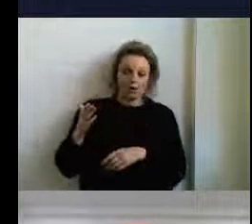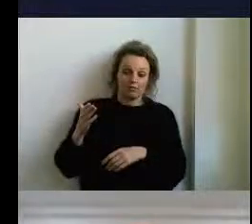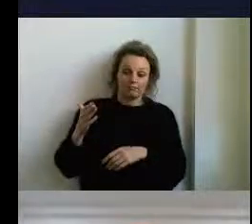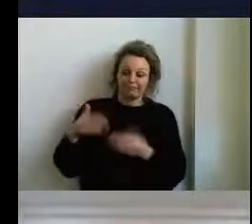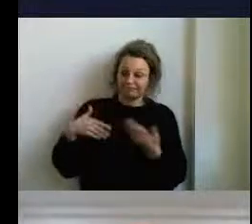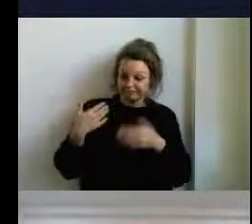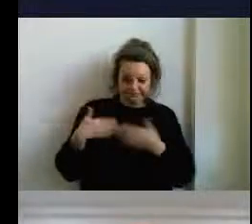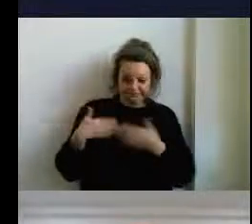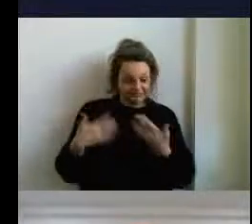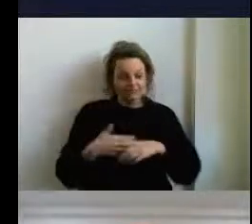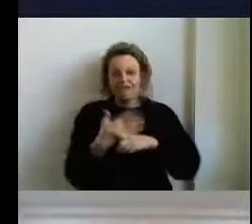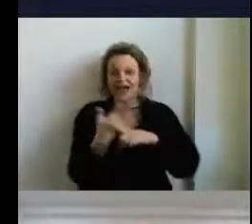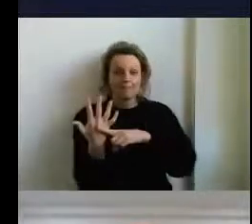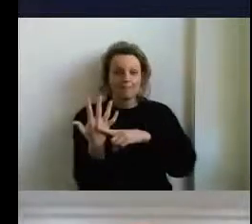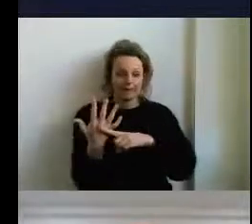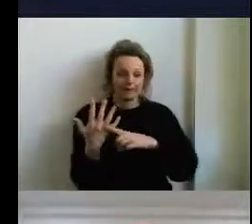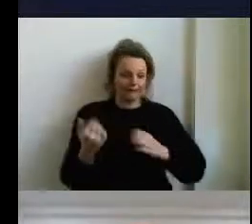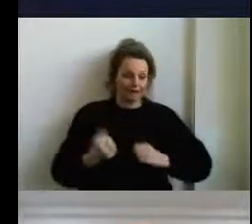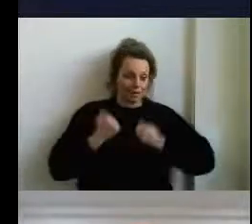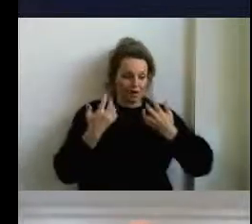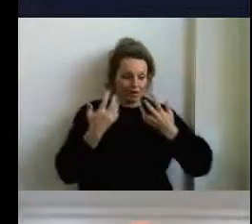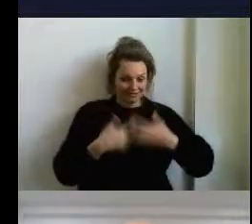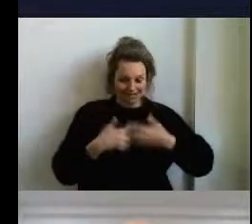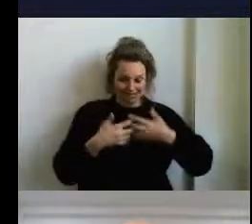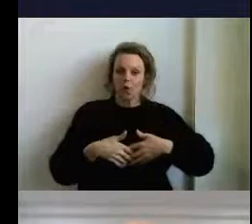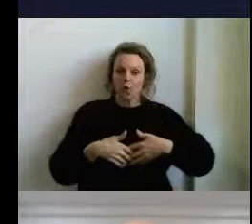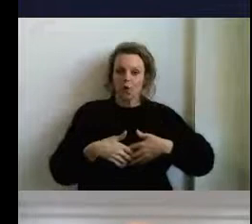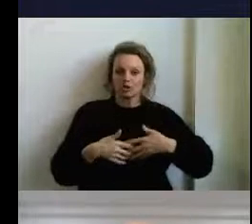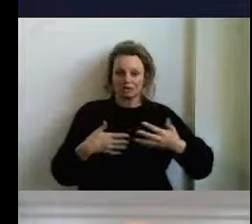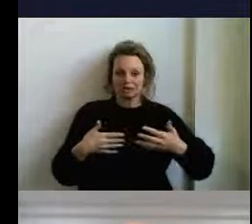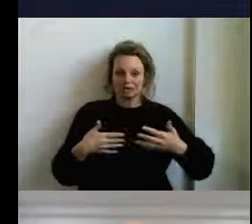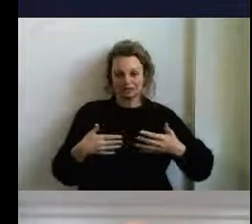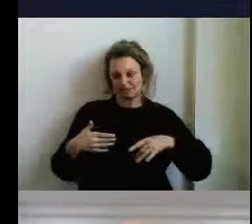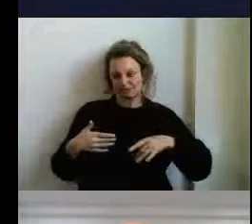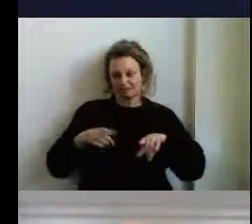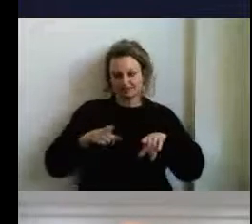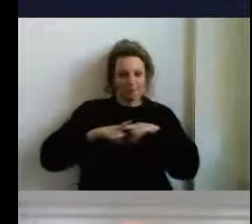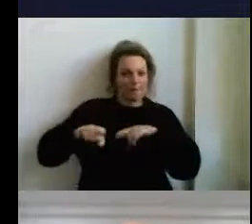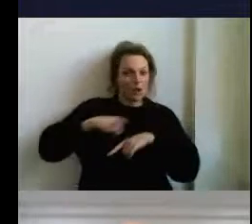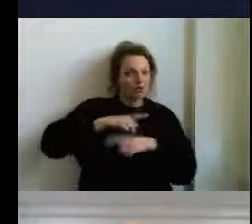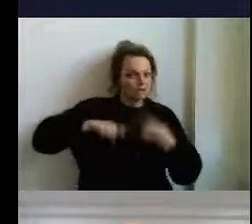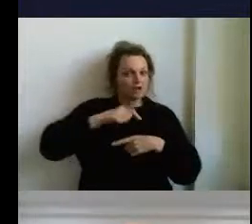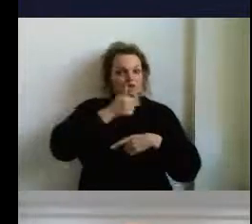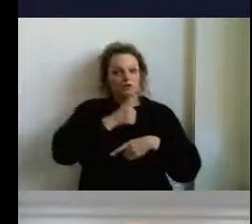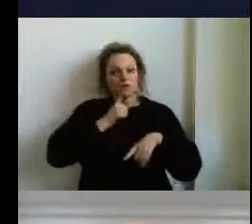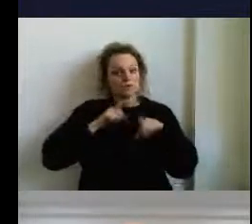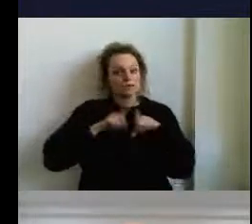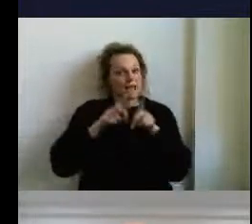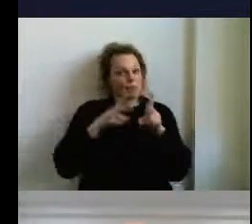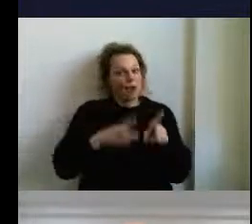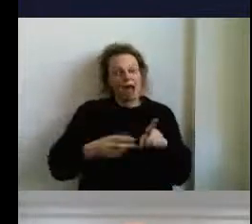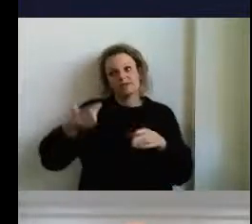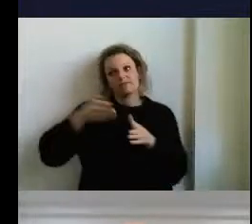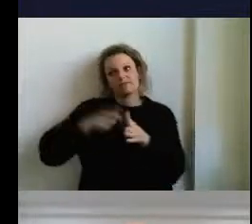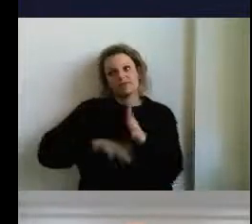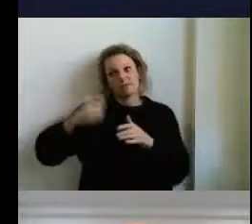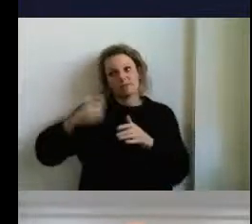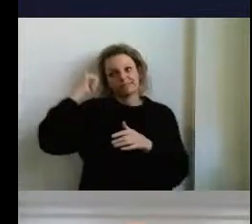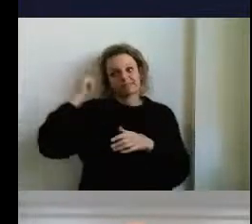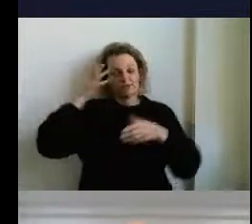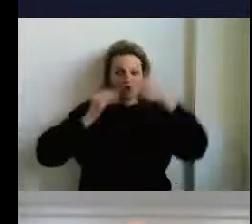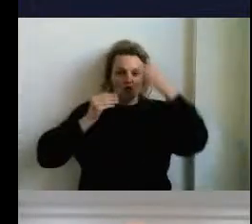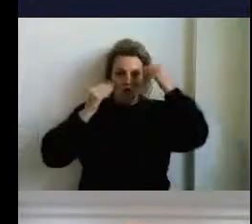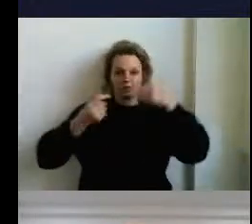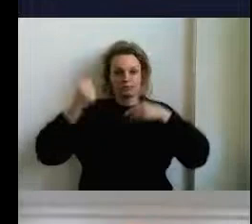always say to people, it's like most of us still use technology the way we did when we left school, left college, and don't. When was the last time you took PowerPoint training? Right?